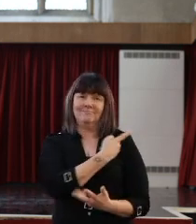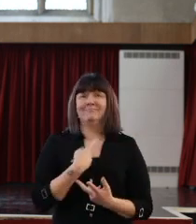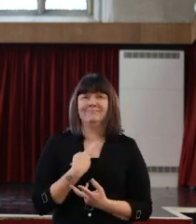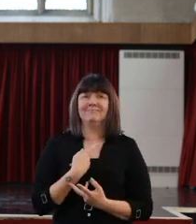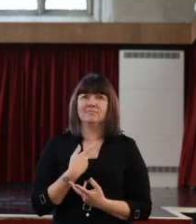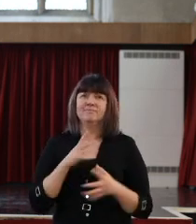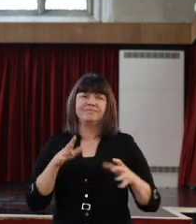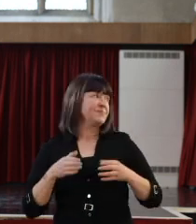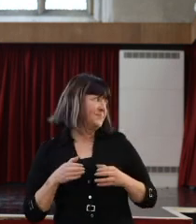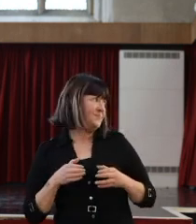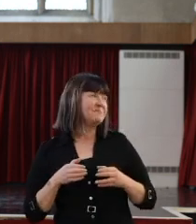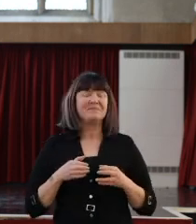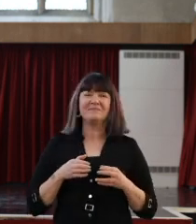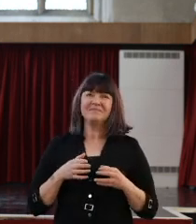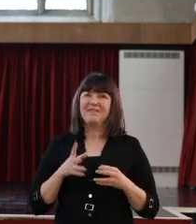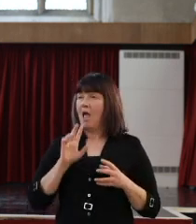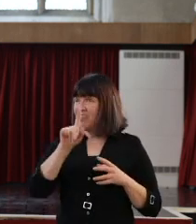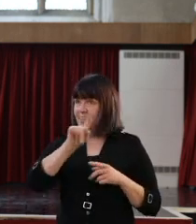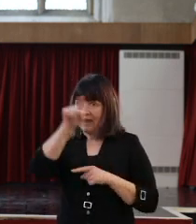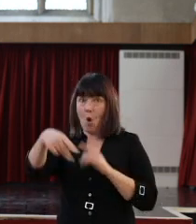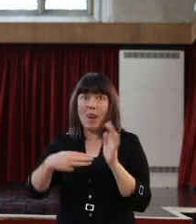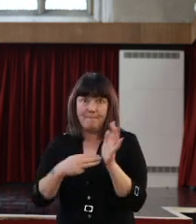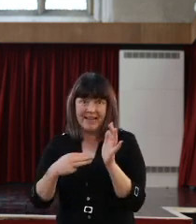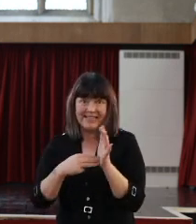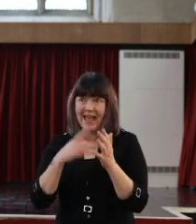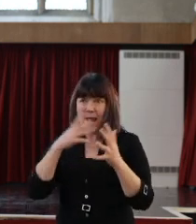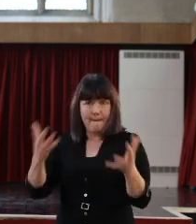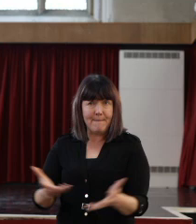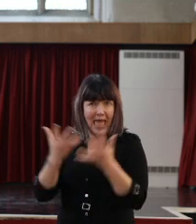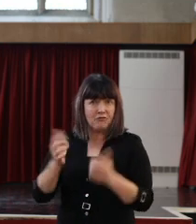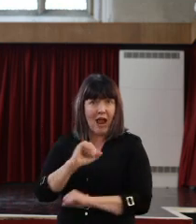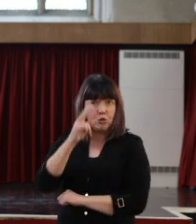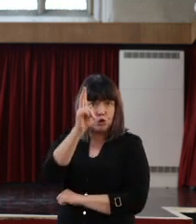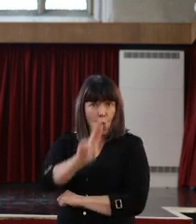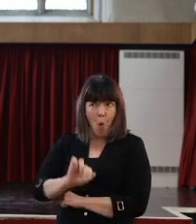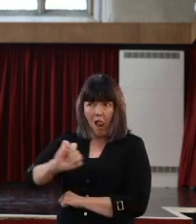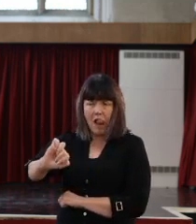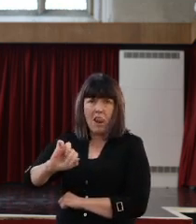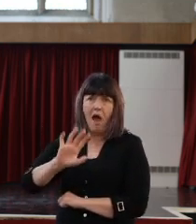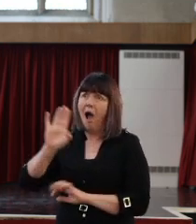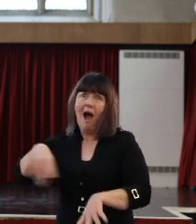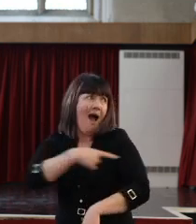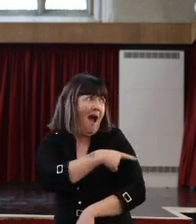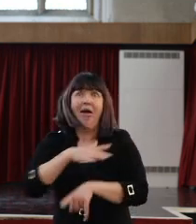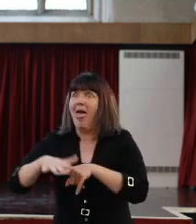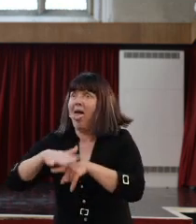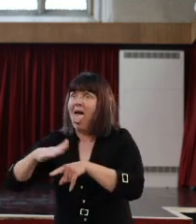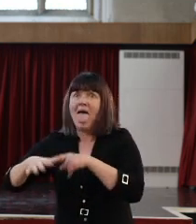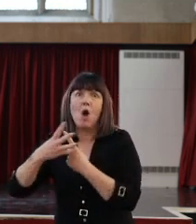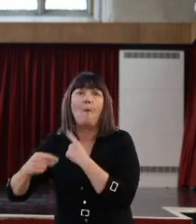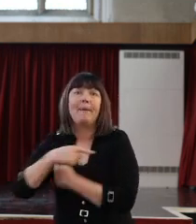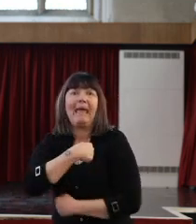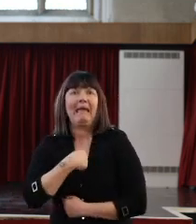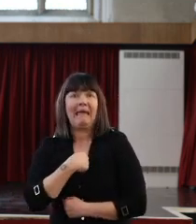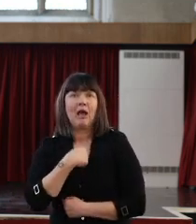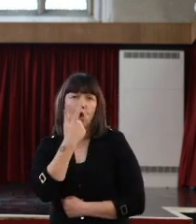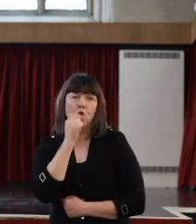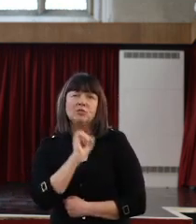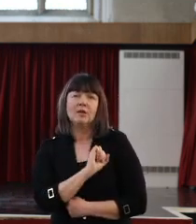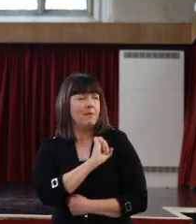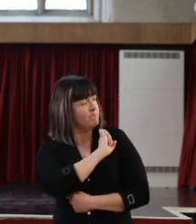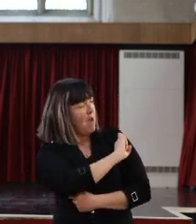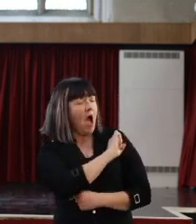That's the kind of tedious arse I really was. But I love the fact that Ronnie Barker's monologues made language